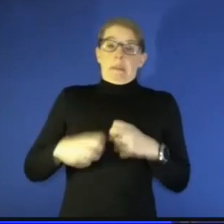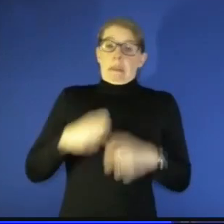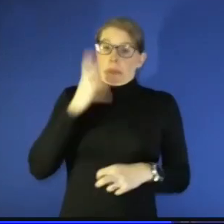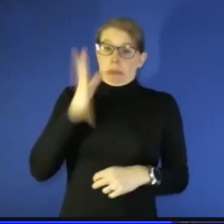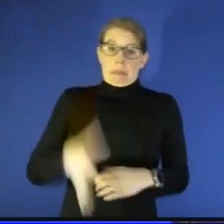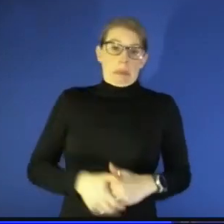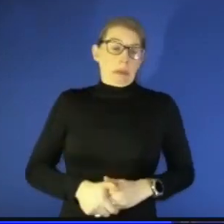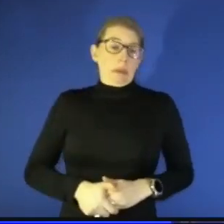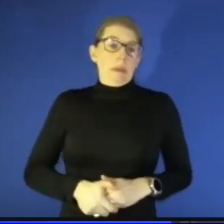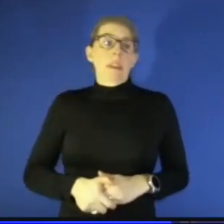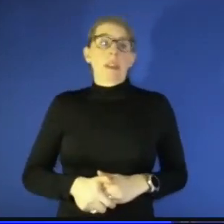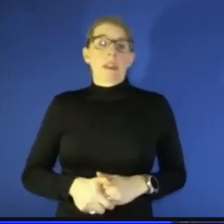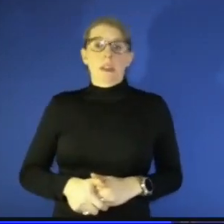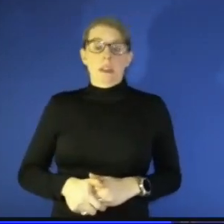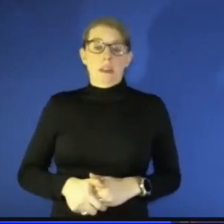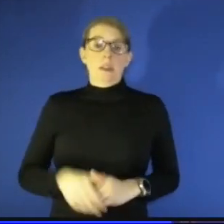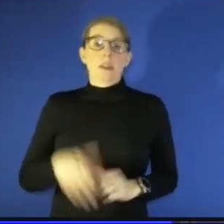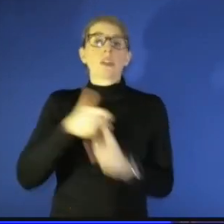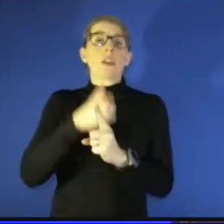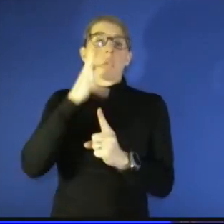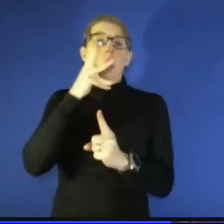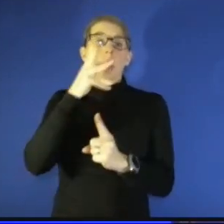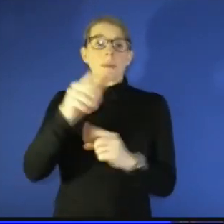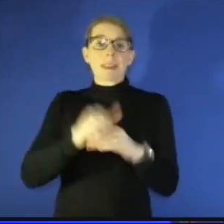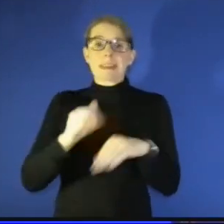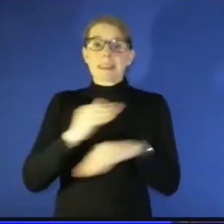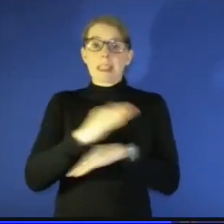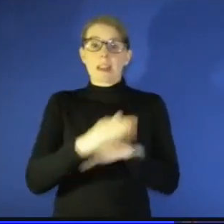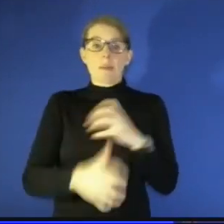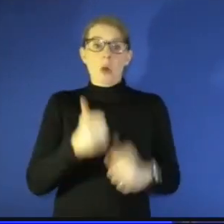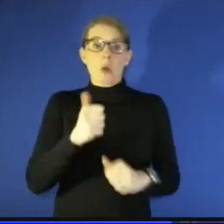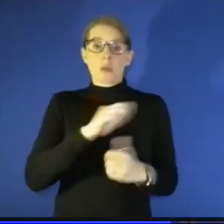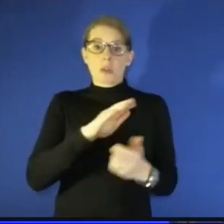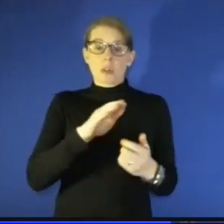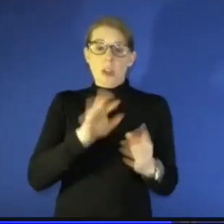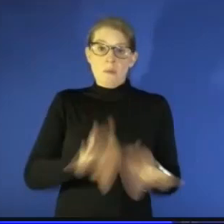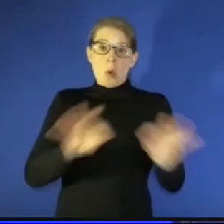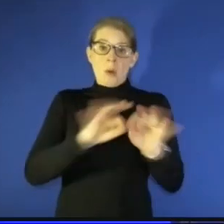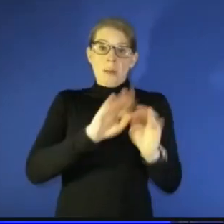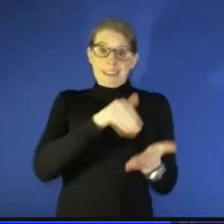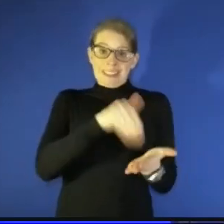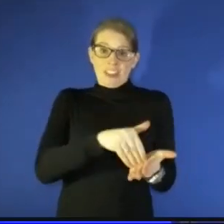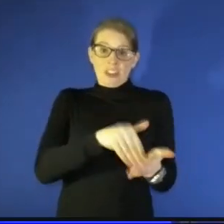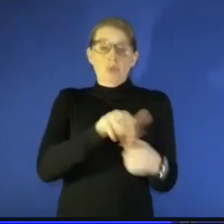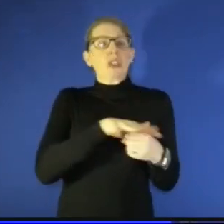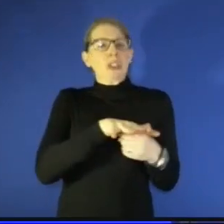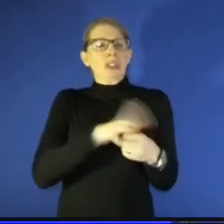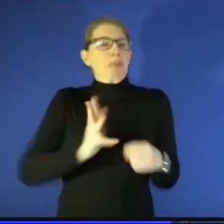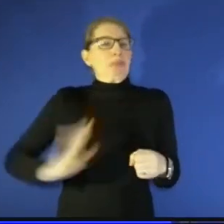She would for sure have been sent to the most important center in the region at the time.